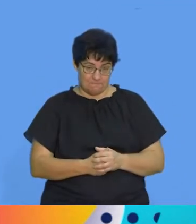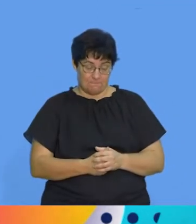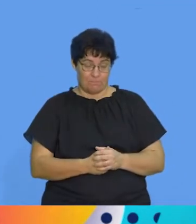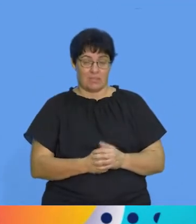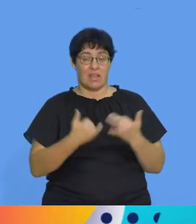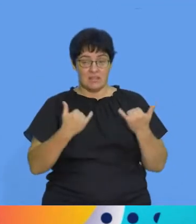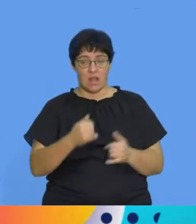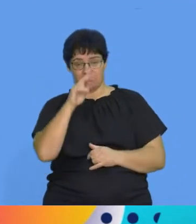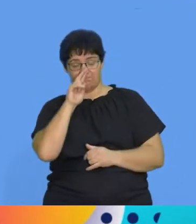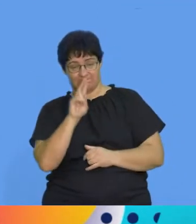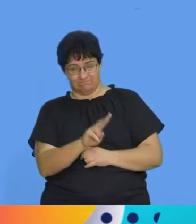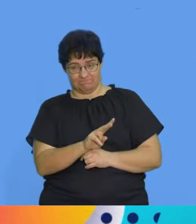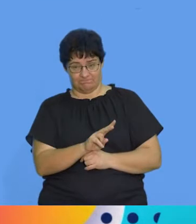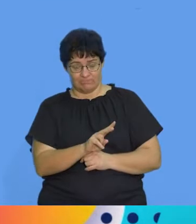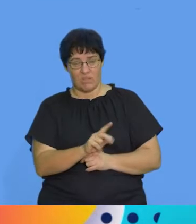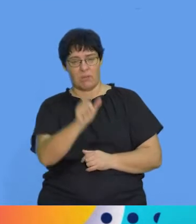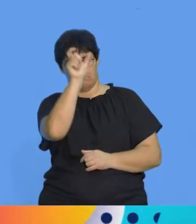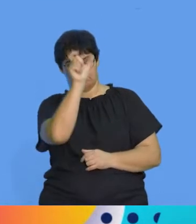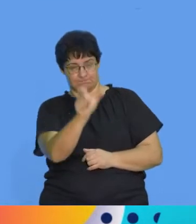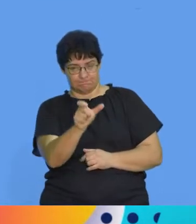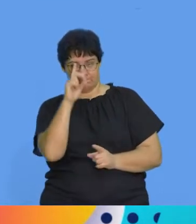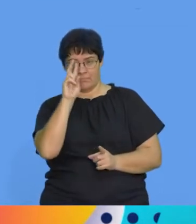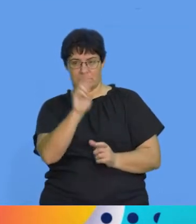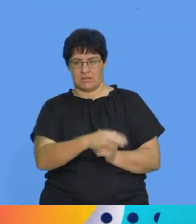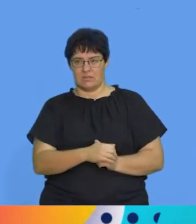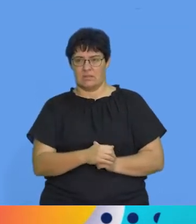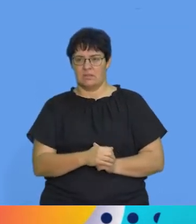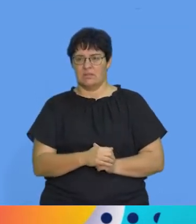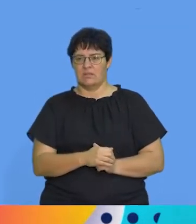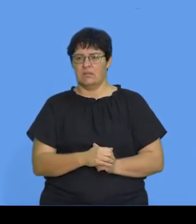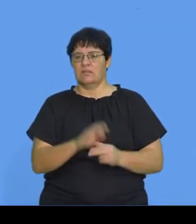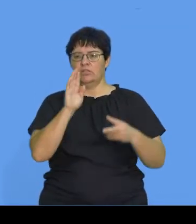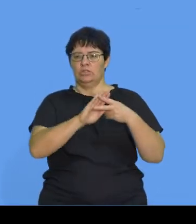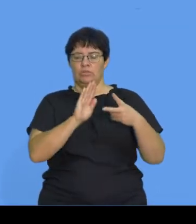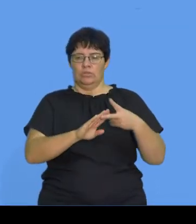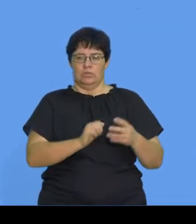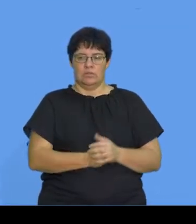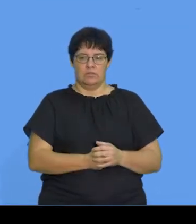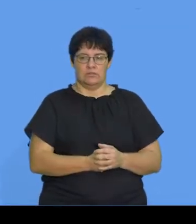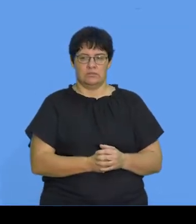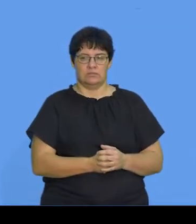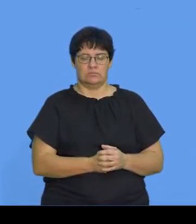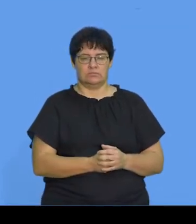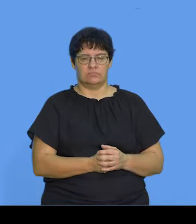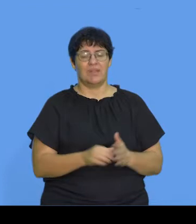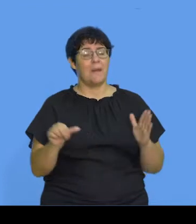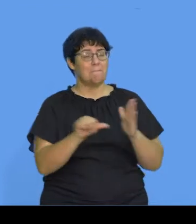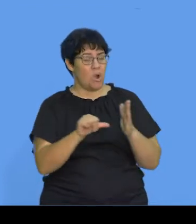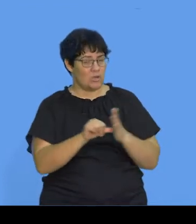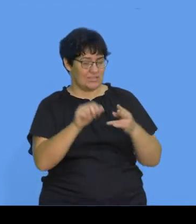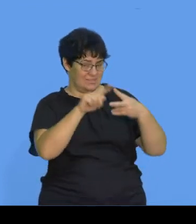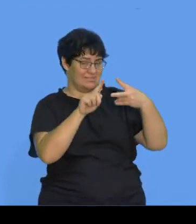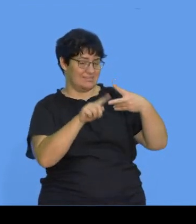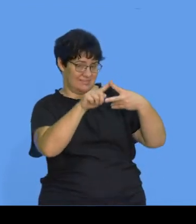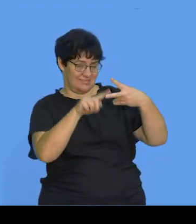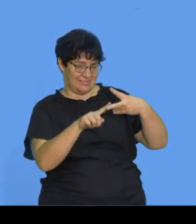we're going to look at that from a terminology perspective. Let's have a look at the two terms. They are very important because